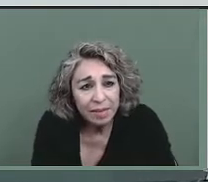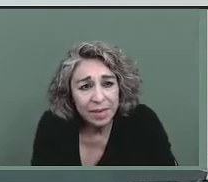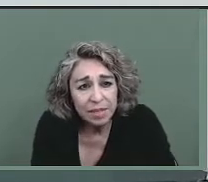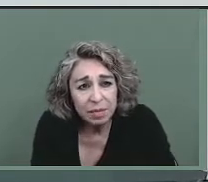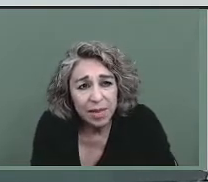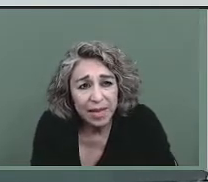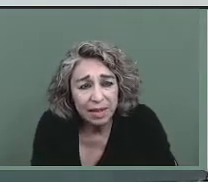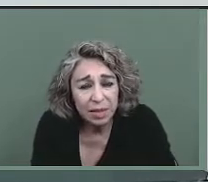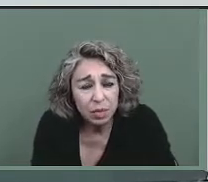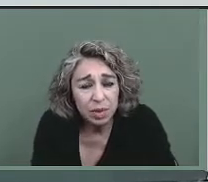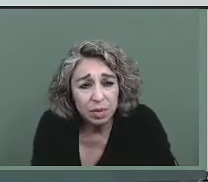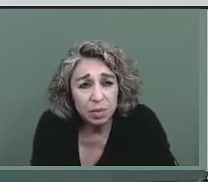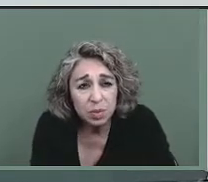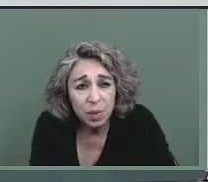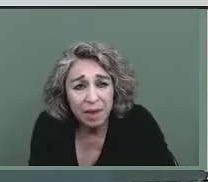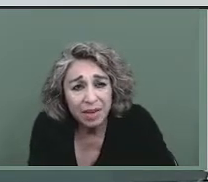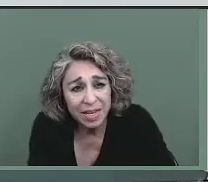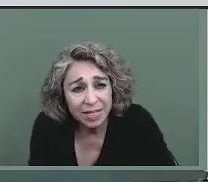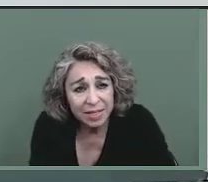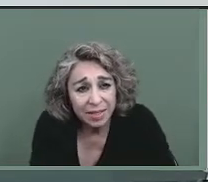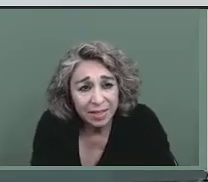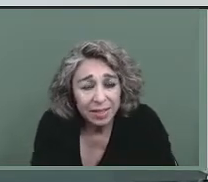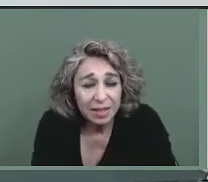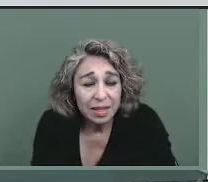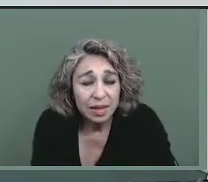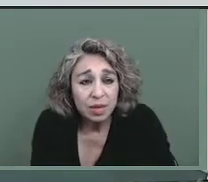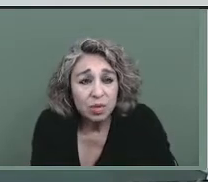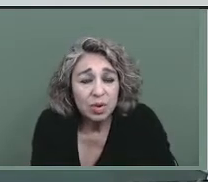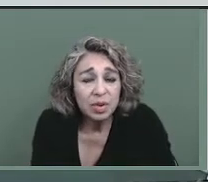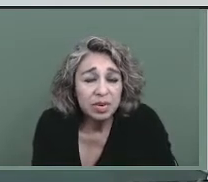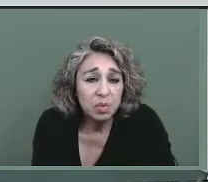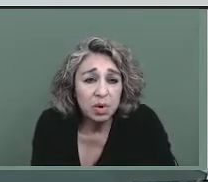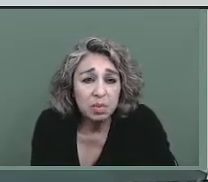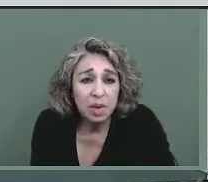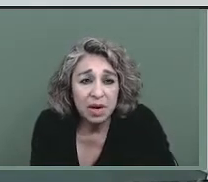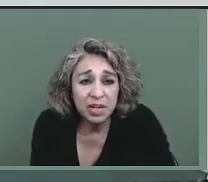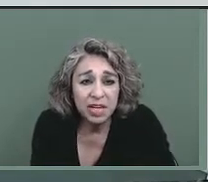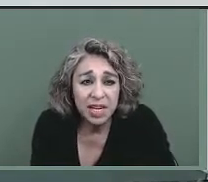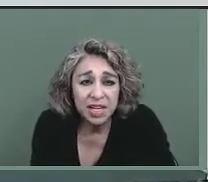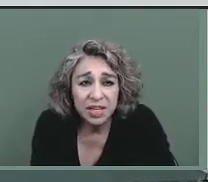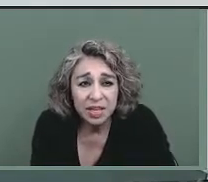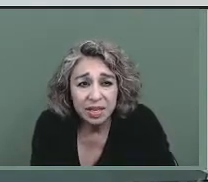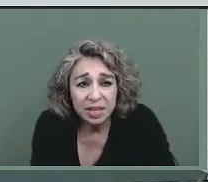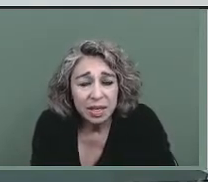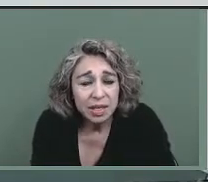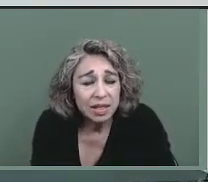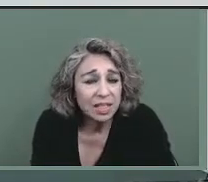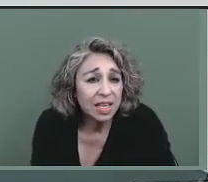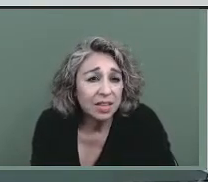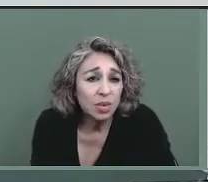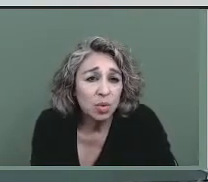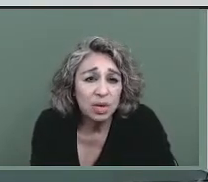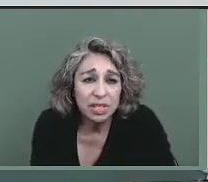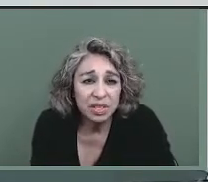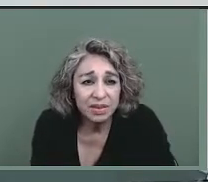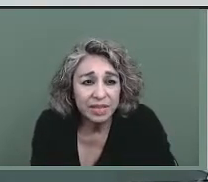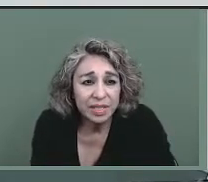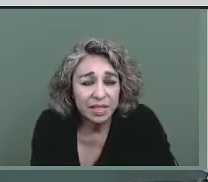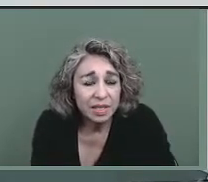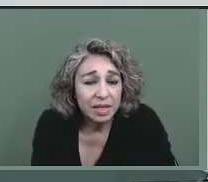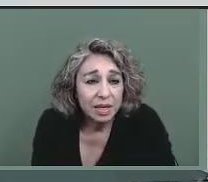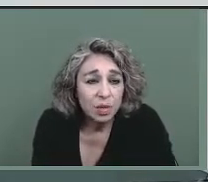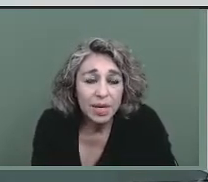it makes you mad that where the most poverty is, where there's more margination, that's got the worst